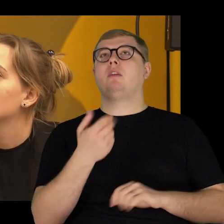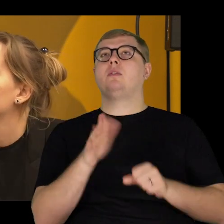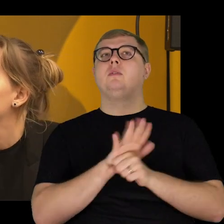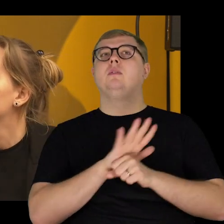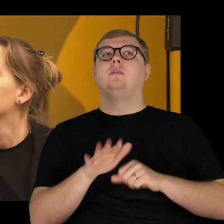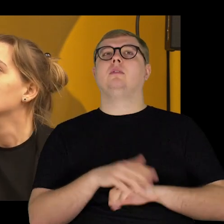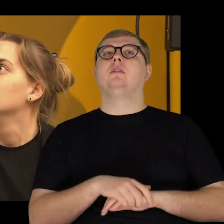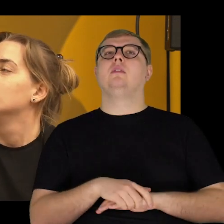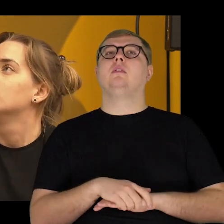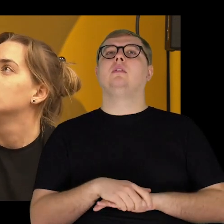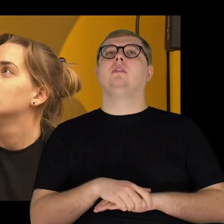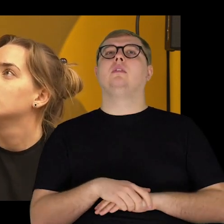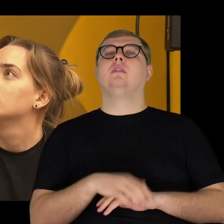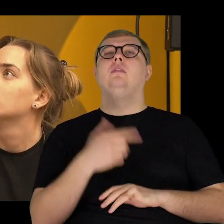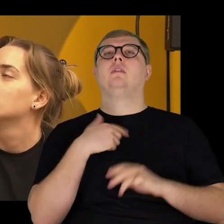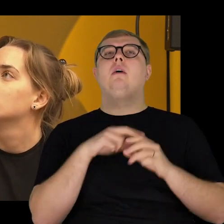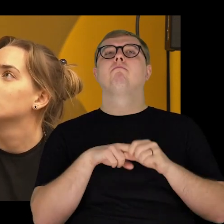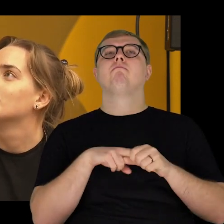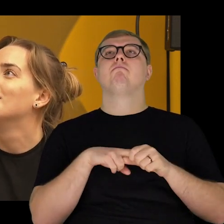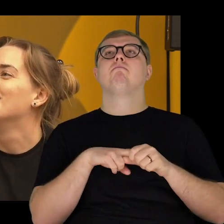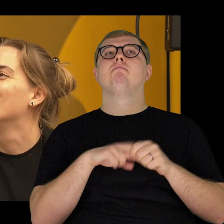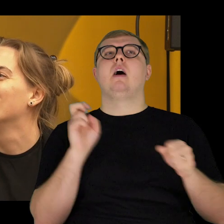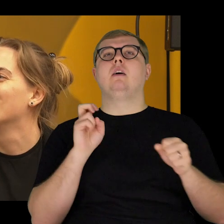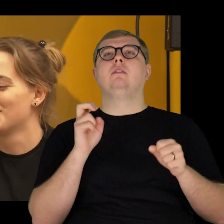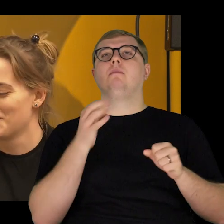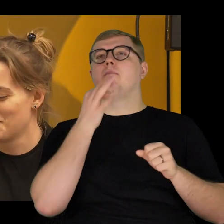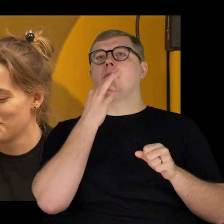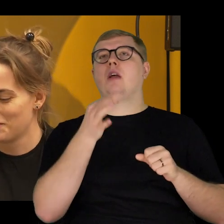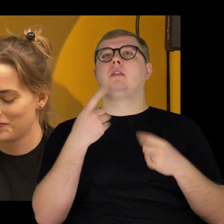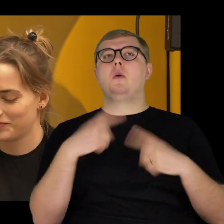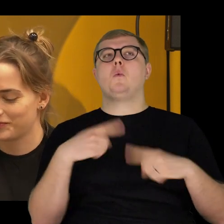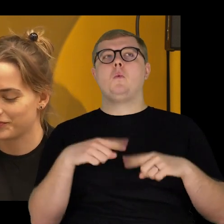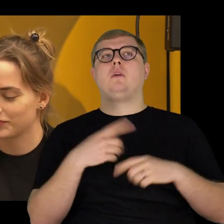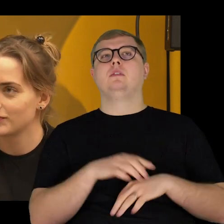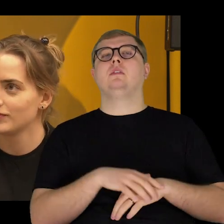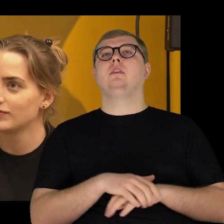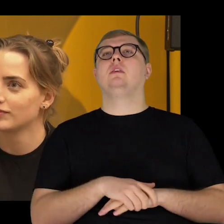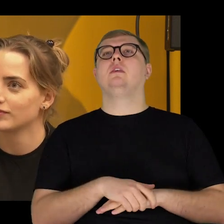I was disconnected. I didn't get the question. Oh no.